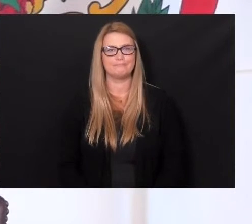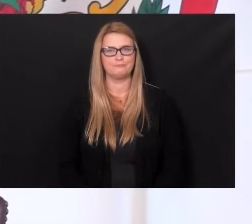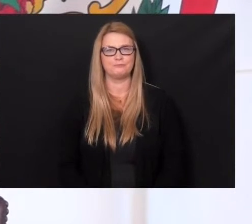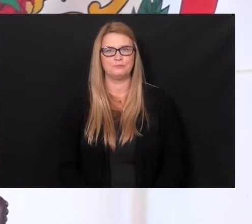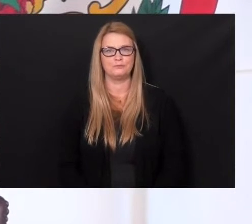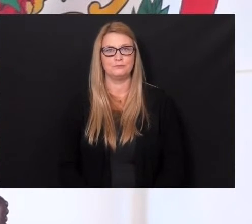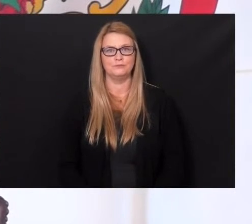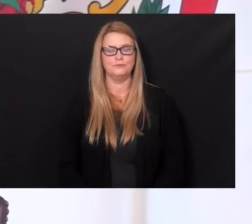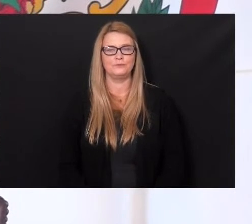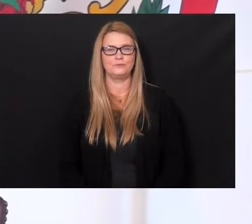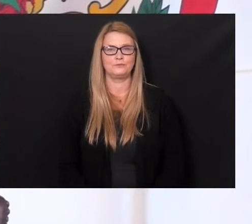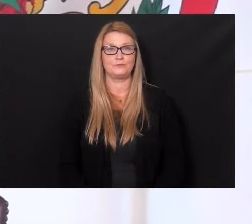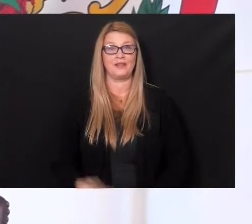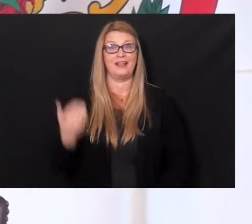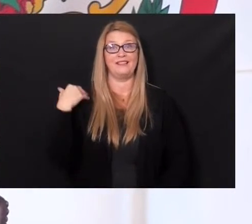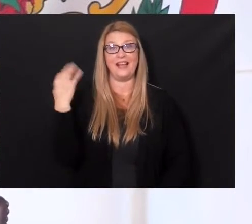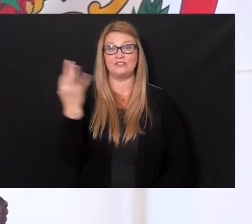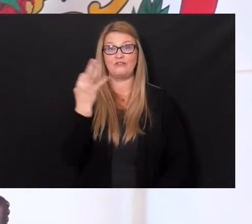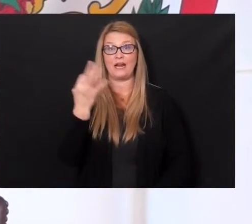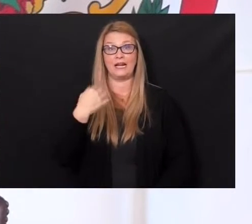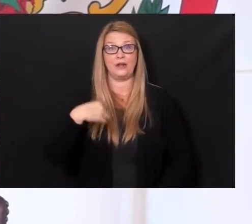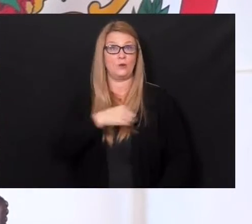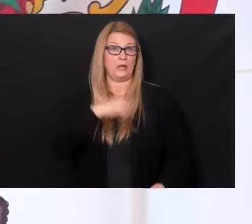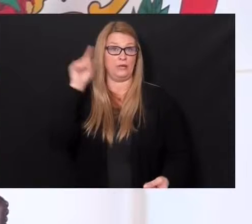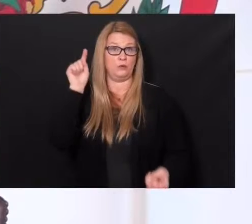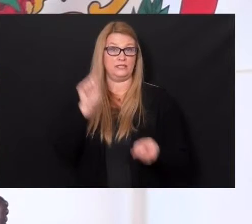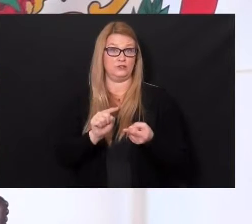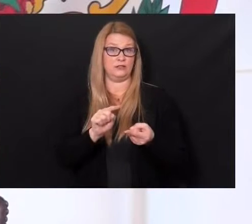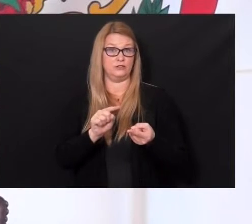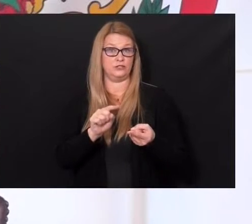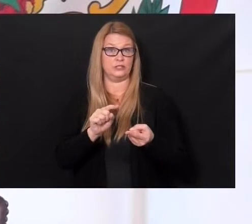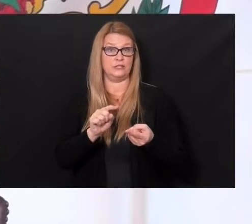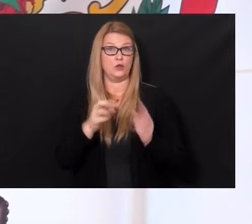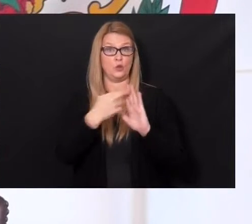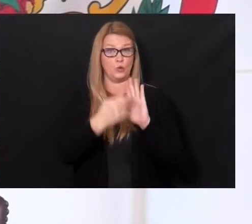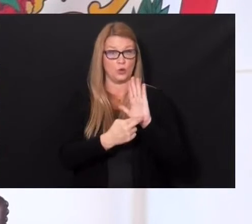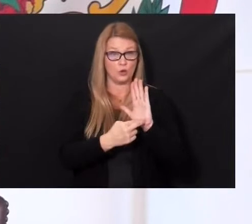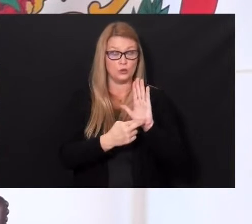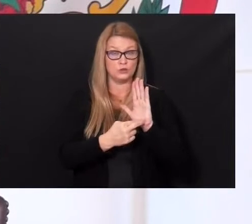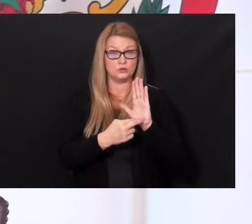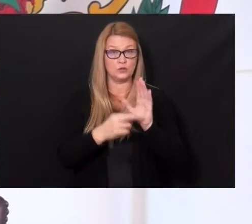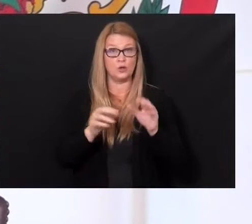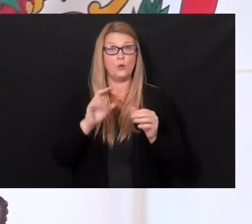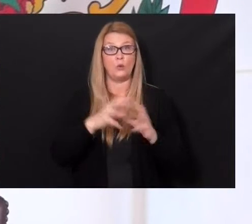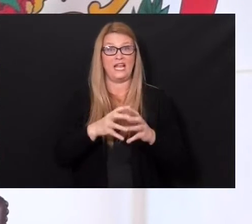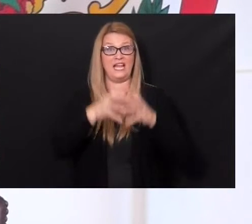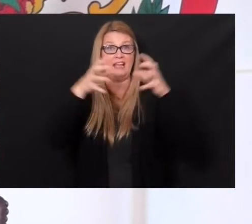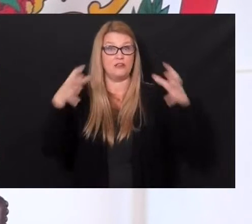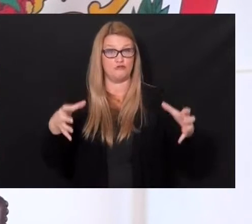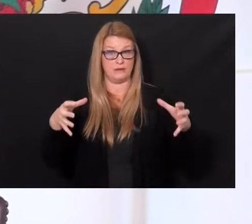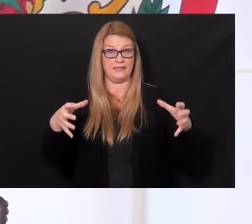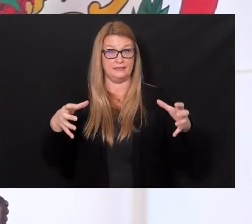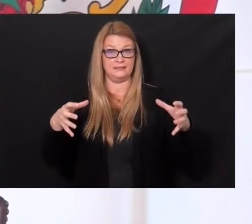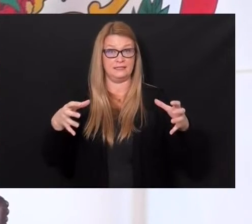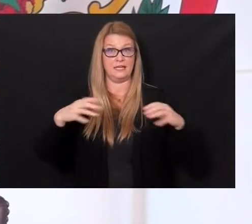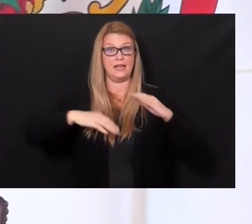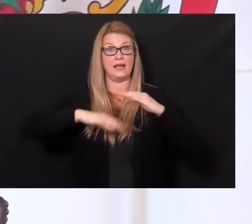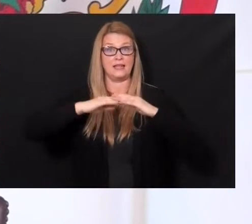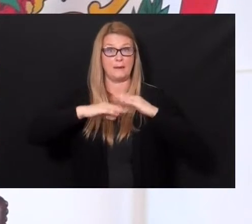On Friday, we lessened restrictions. You know, we increased the capacity of all the restaurants and bars